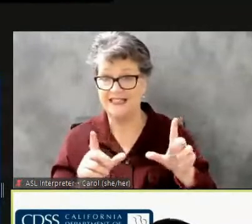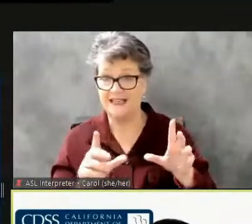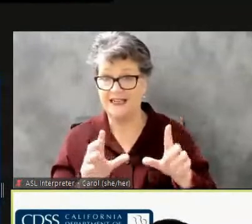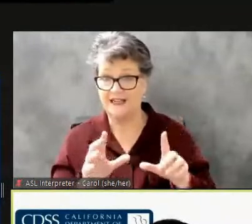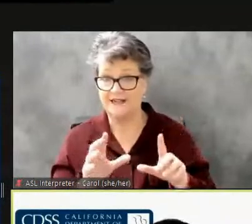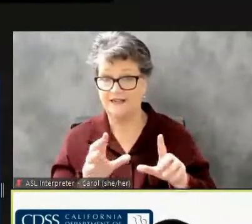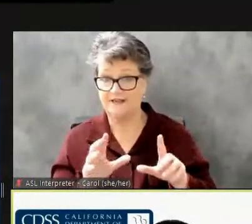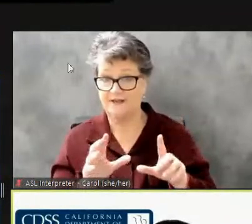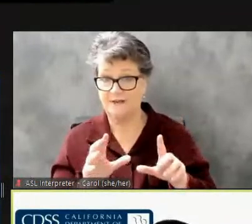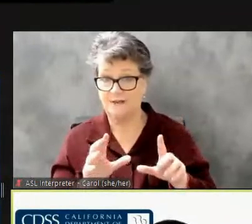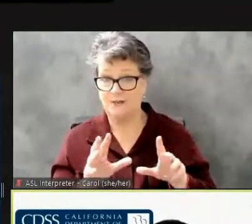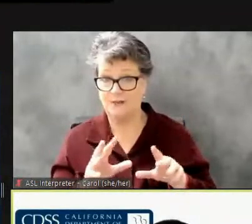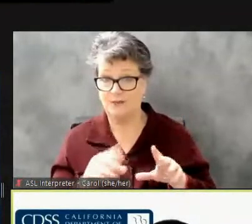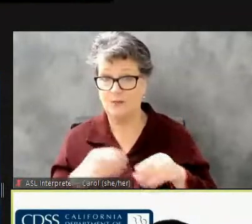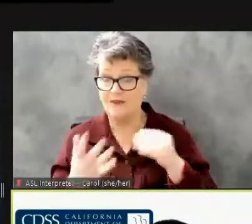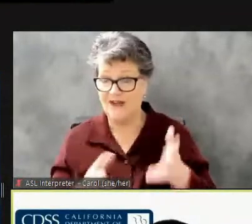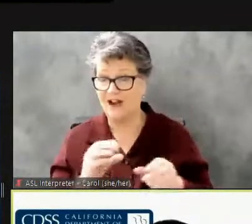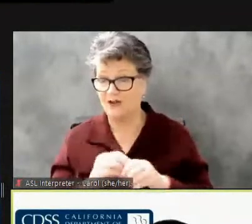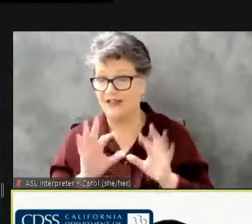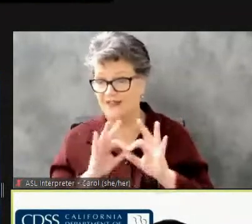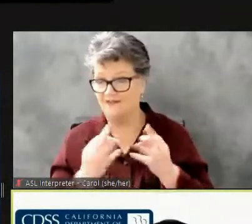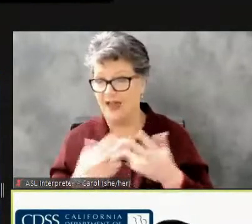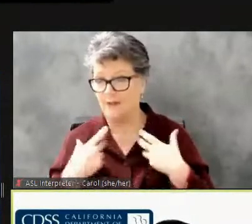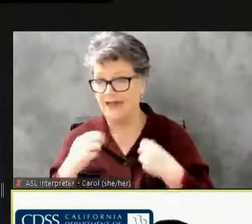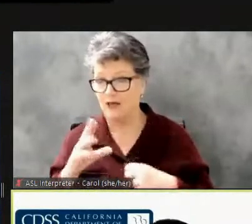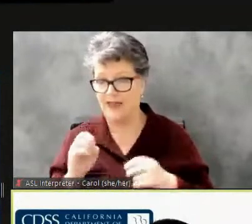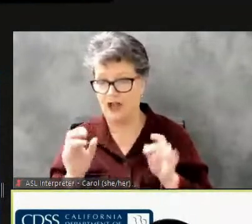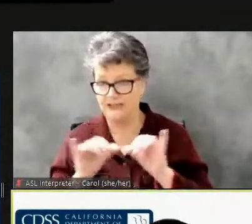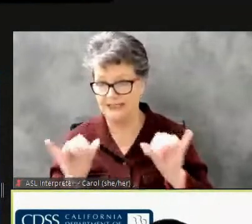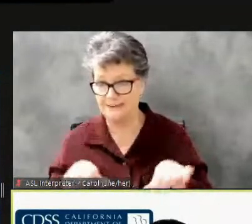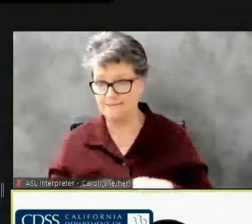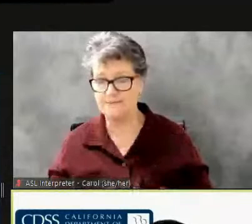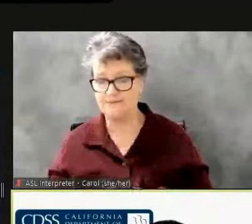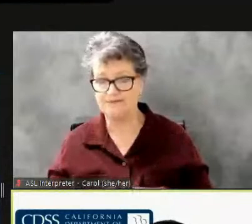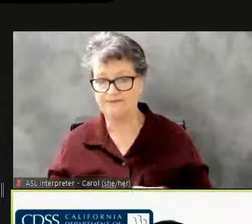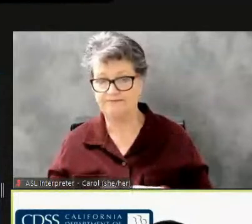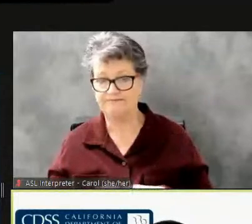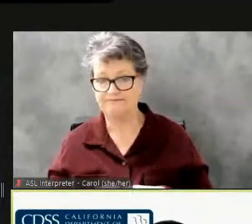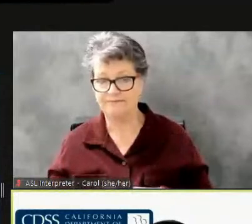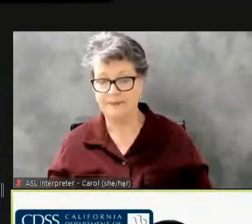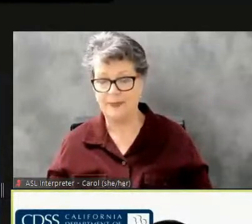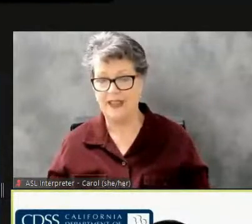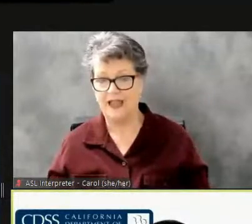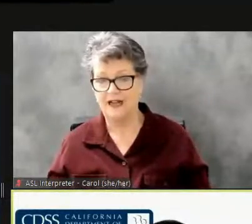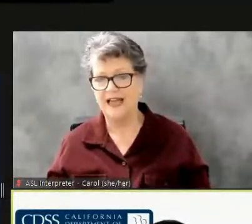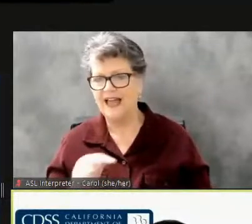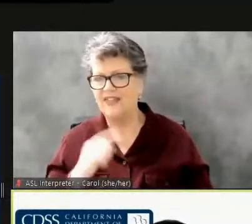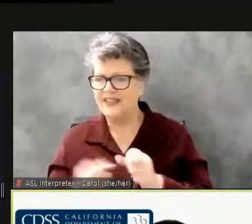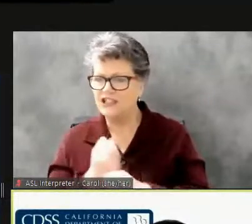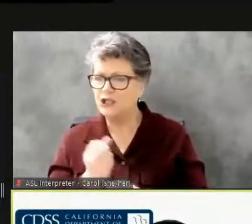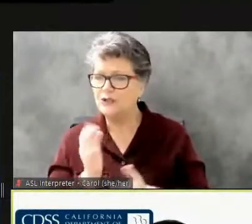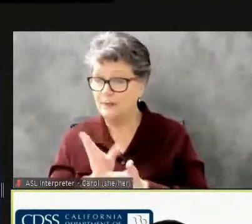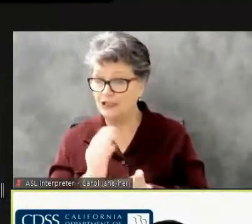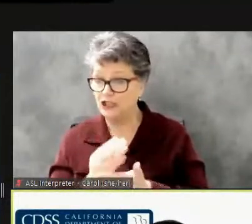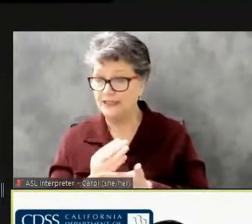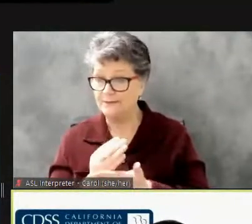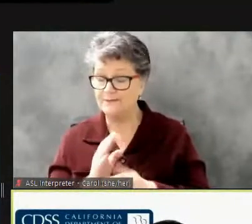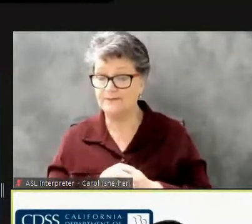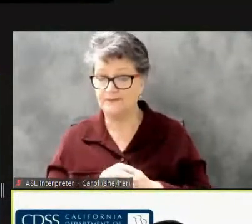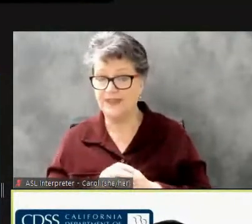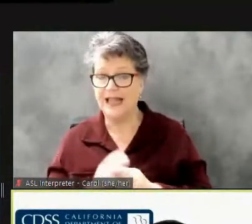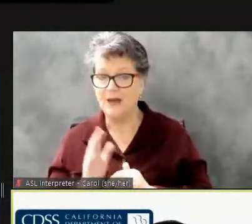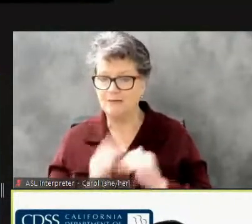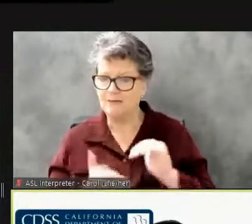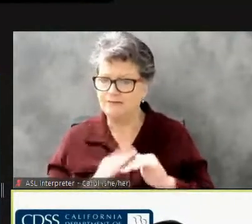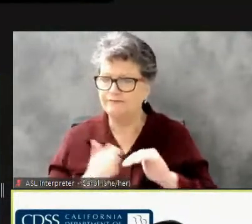providers. So let's go ahead and go. Thank you. This year's budget is built upon